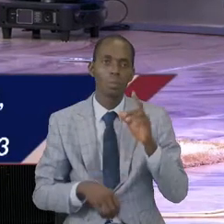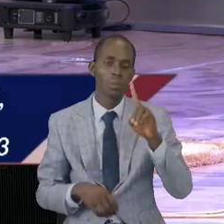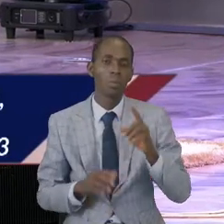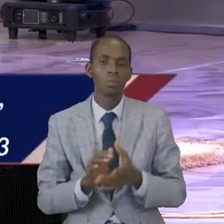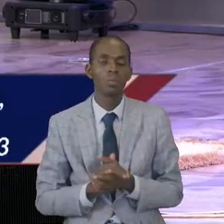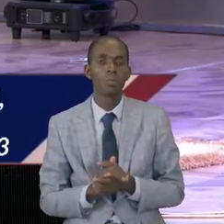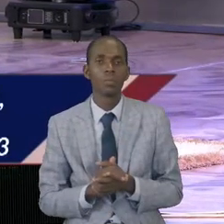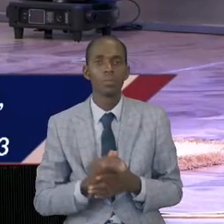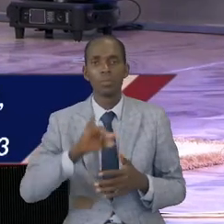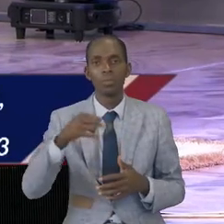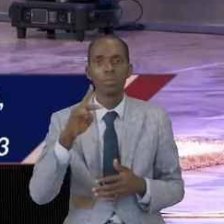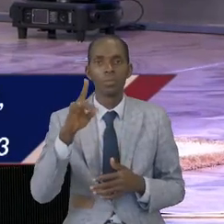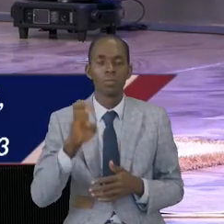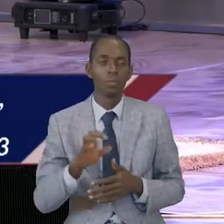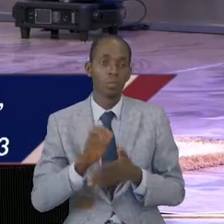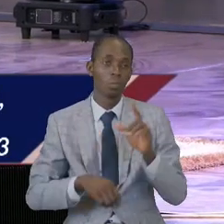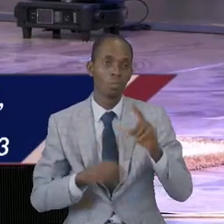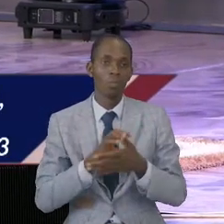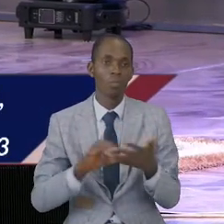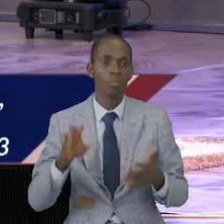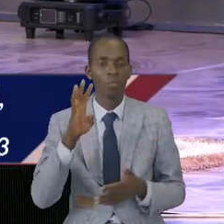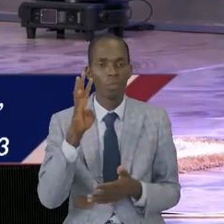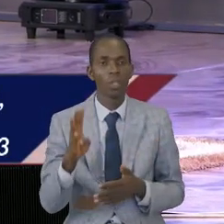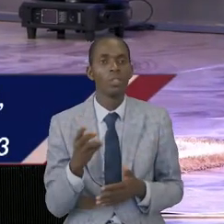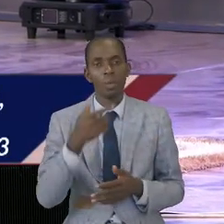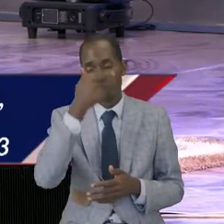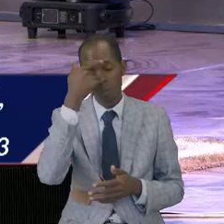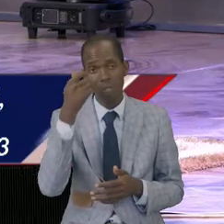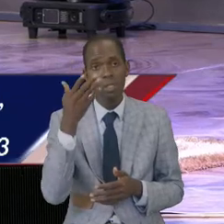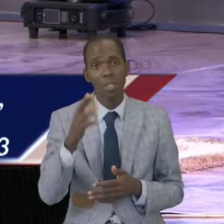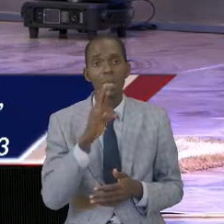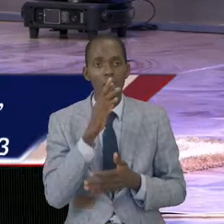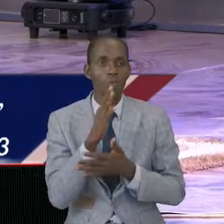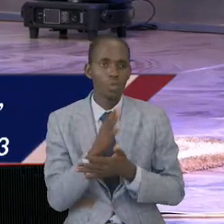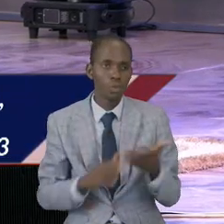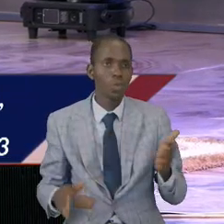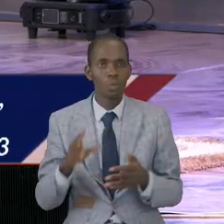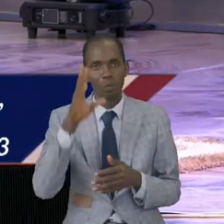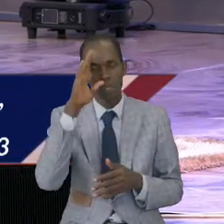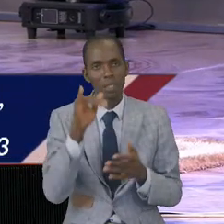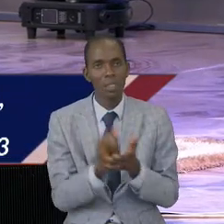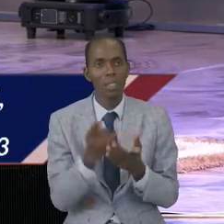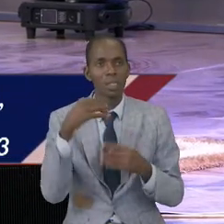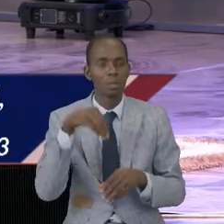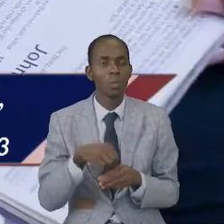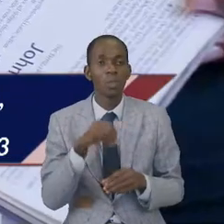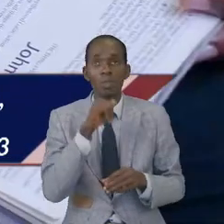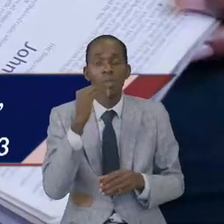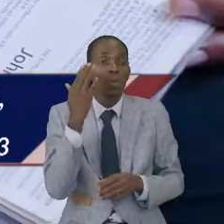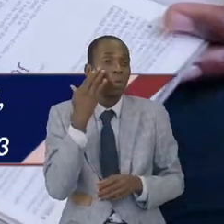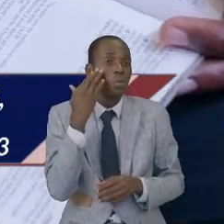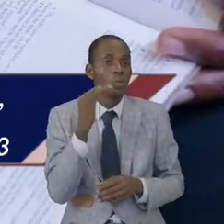chapter 1, verse 4. For there are certain men crept in unawares, who